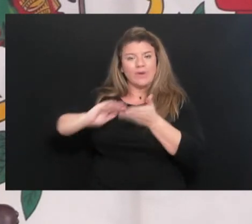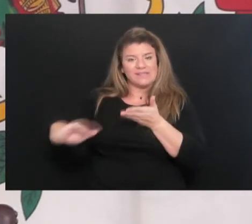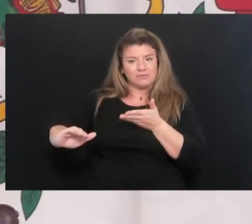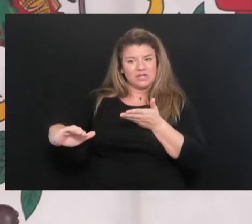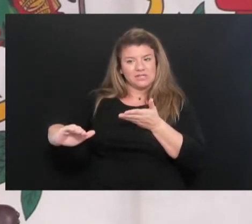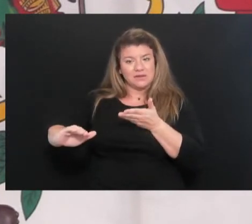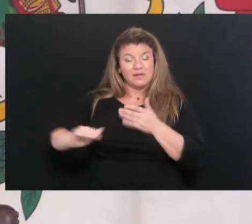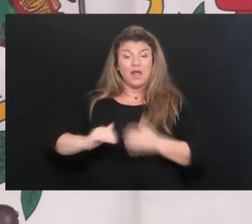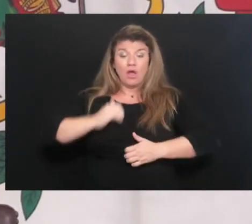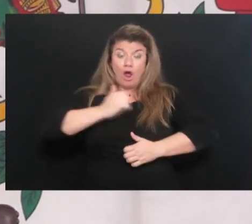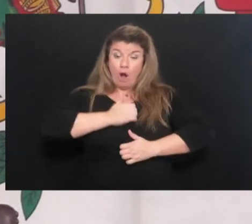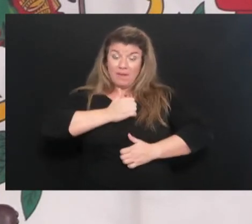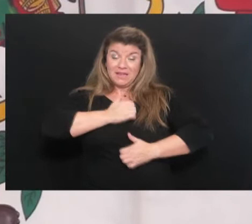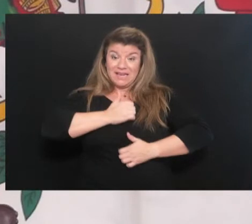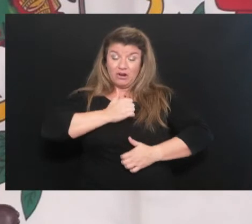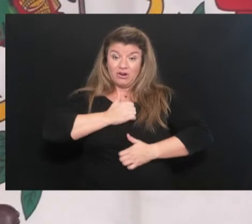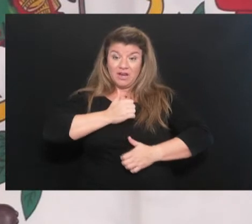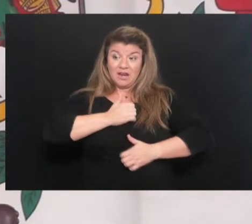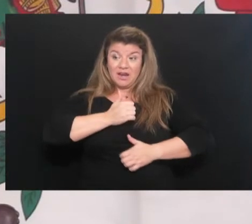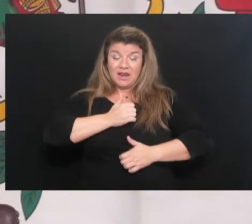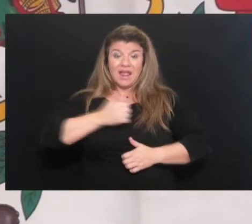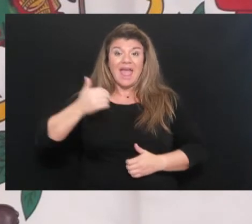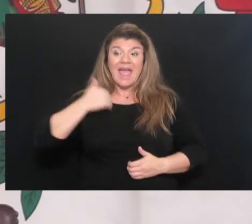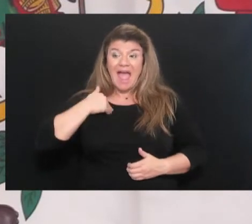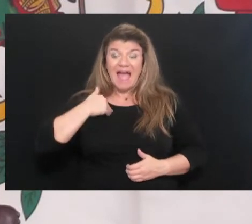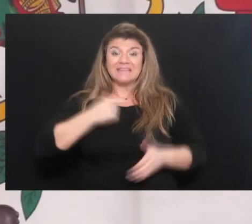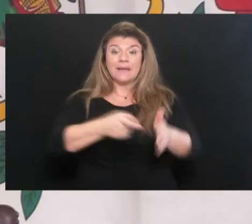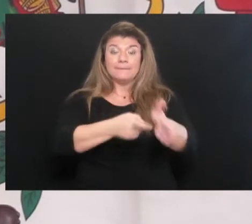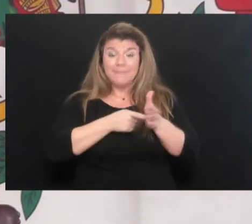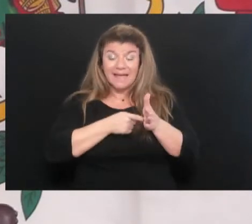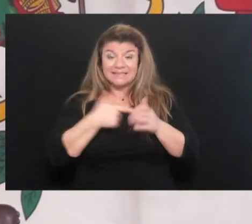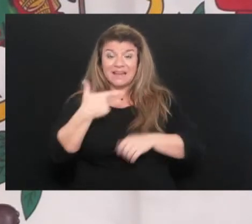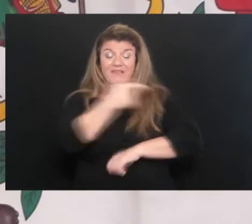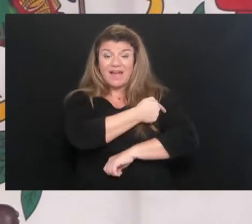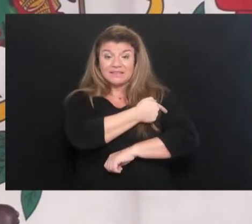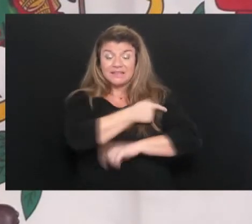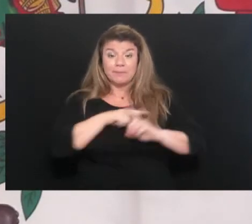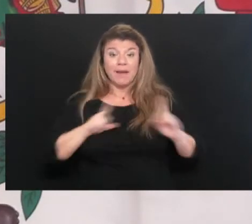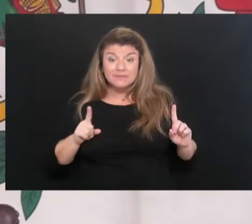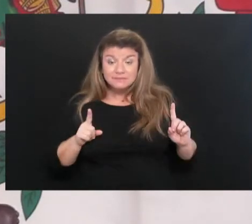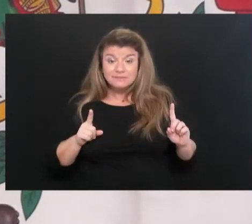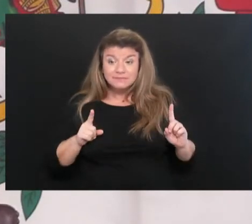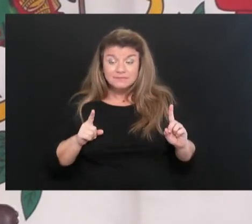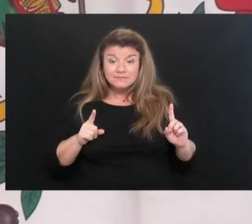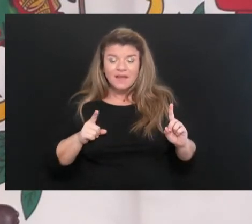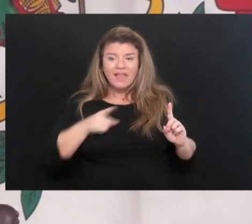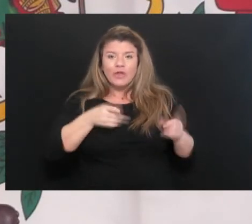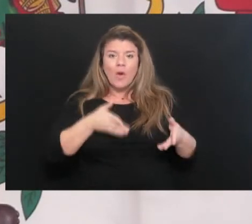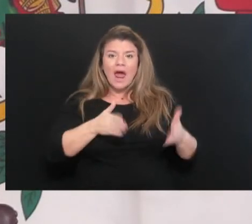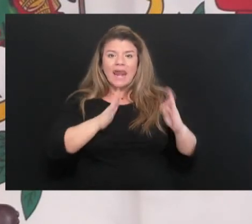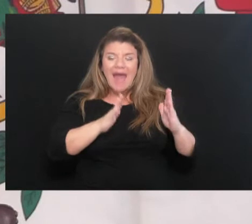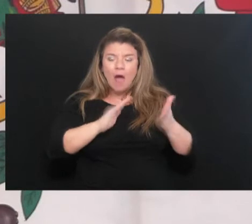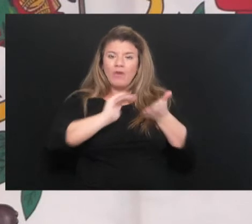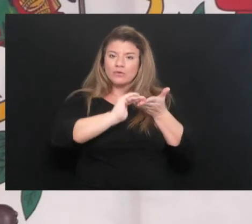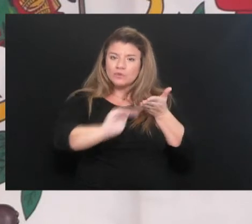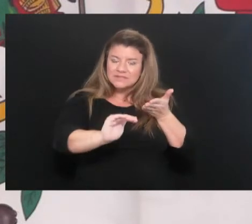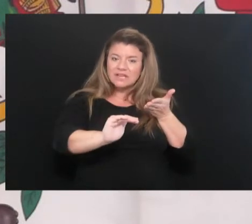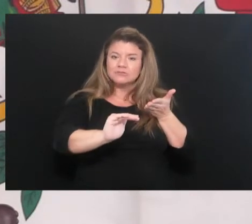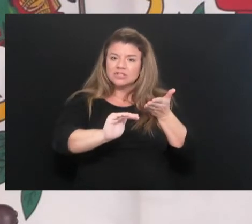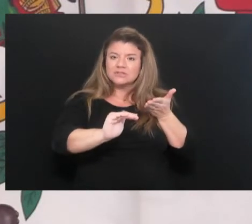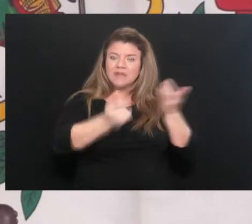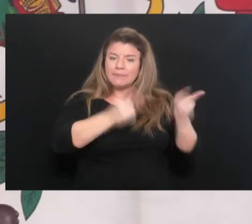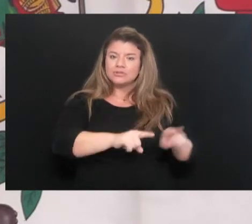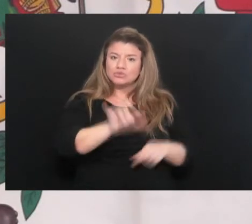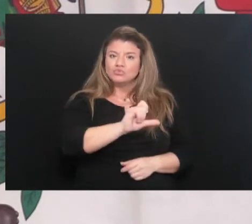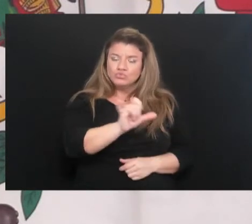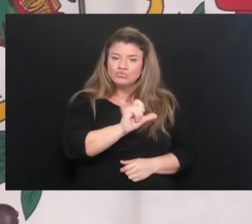Our military has mandated vaccines, however, they are allowing these exemptions to be